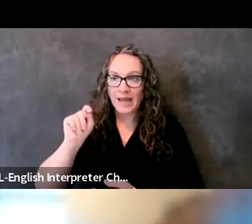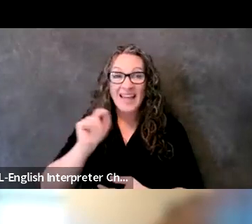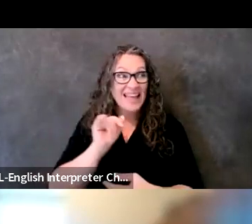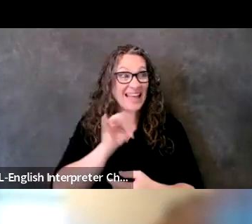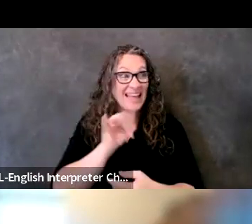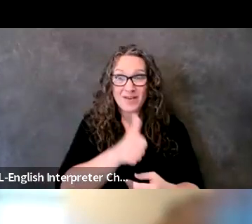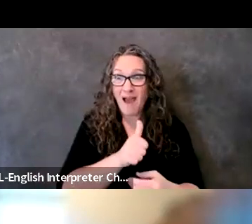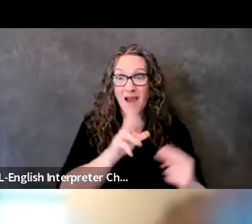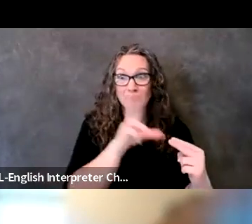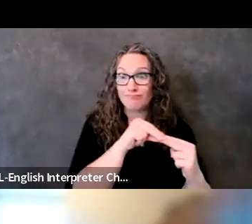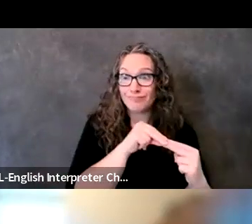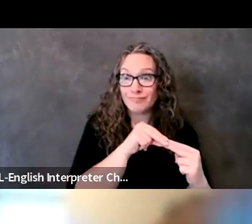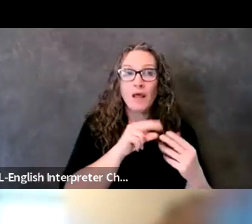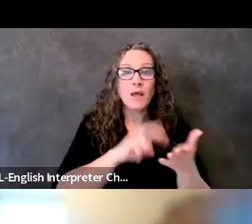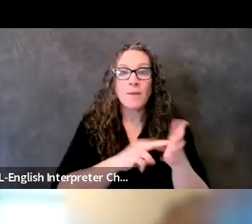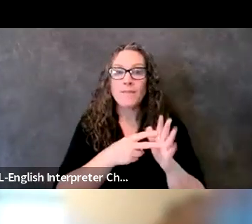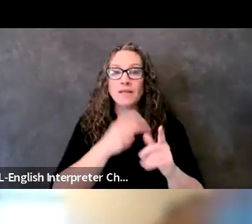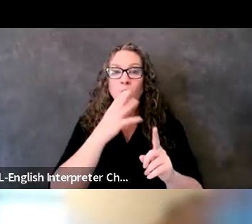States. I mean, we've requested